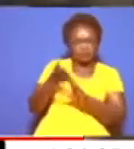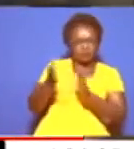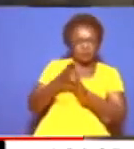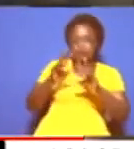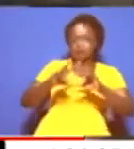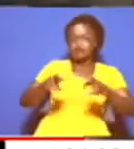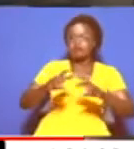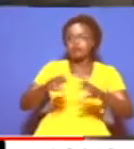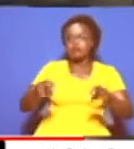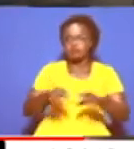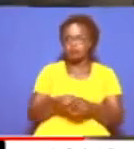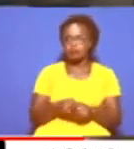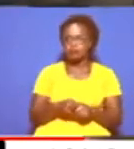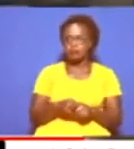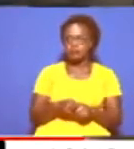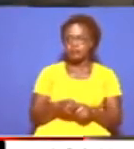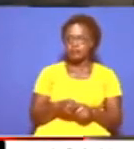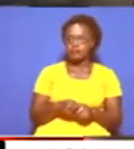investigations.